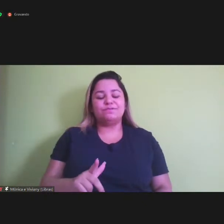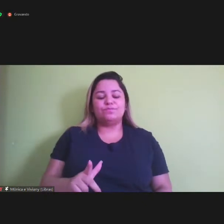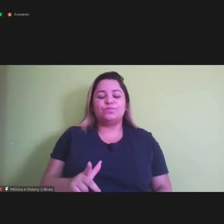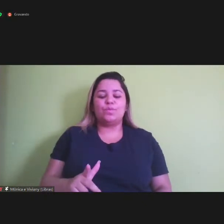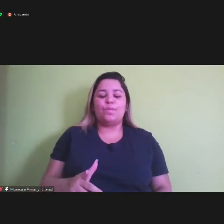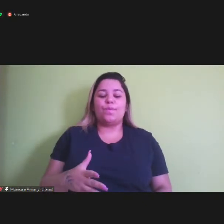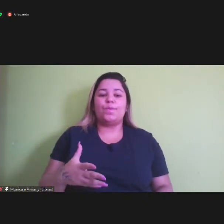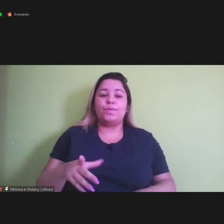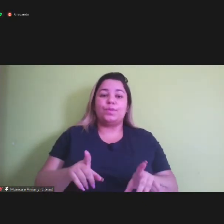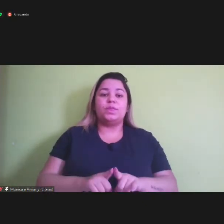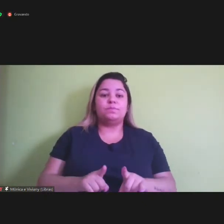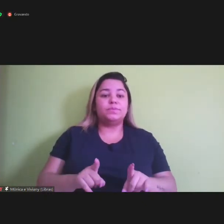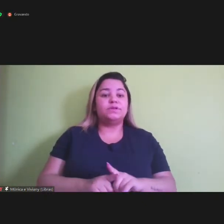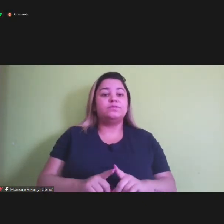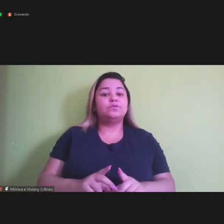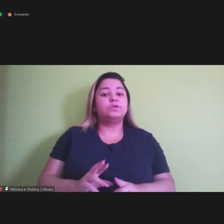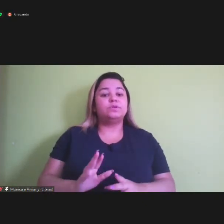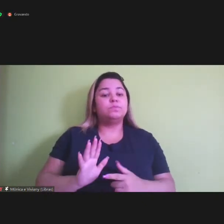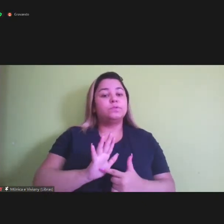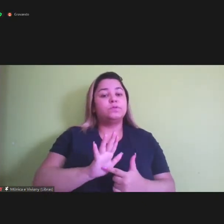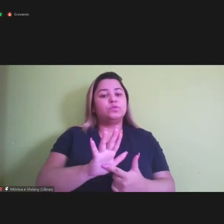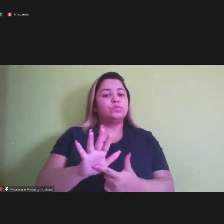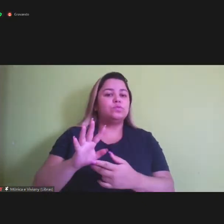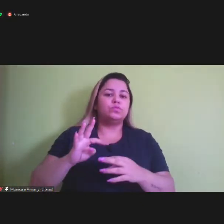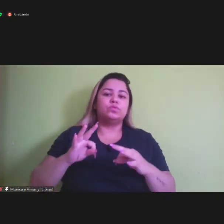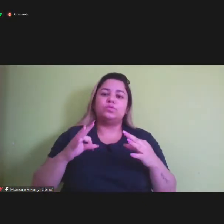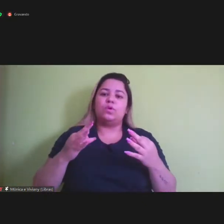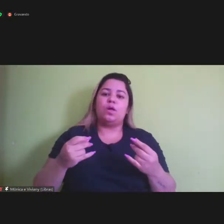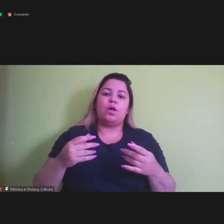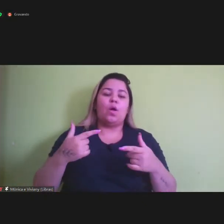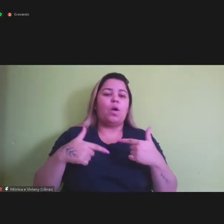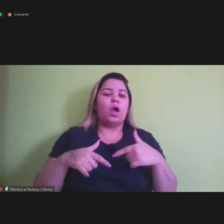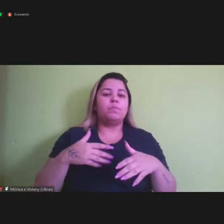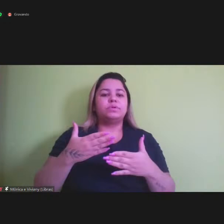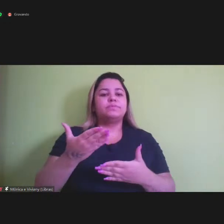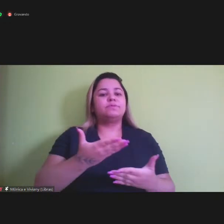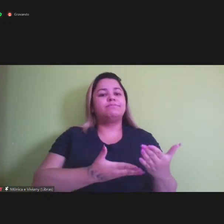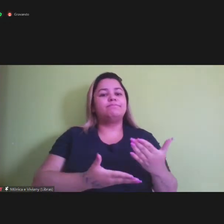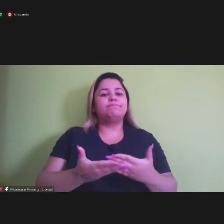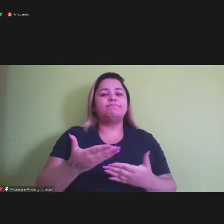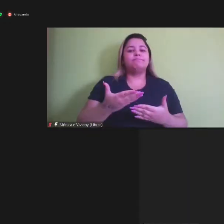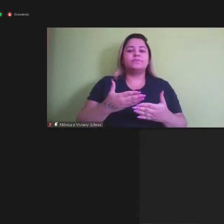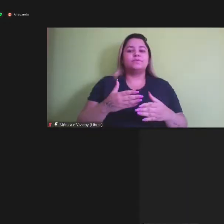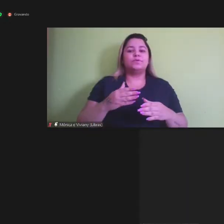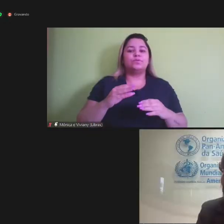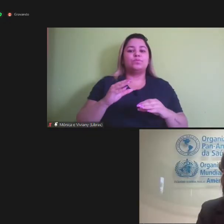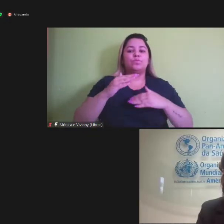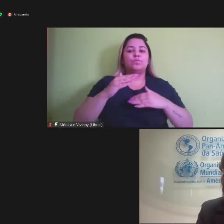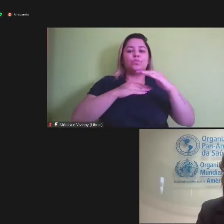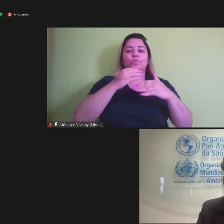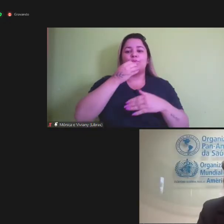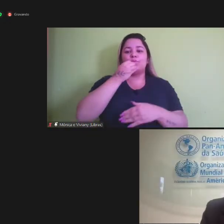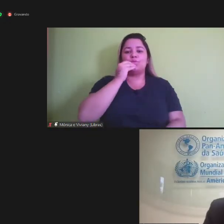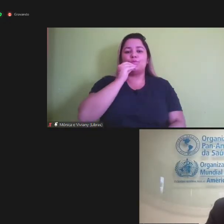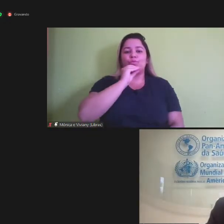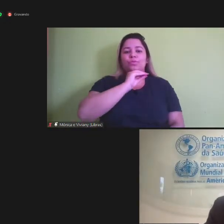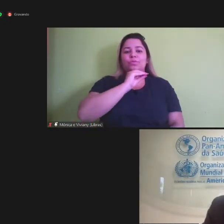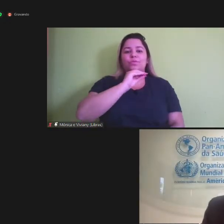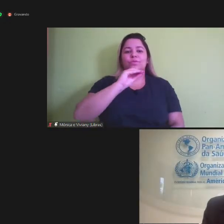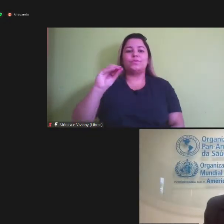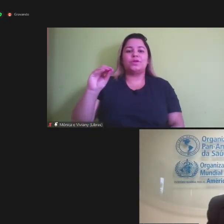and show my work, because that's what I'm paid for, to show everything that I managed to develop so far. Thank you very